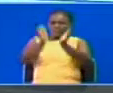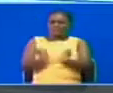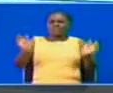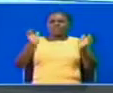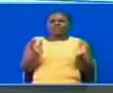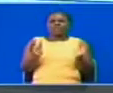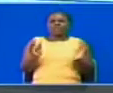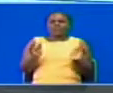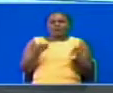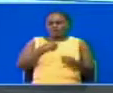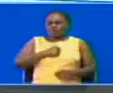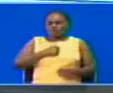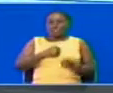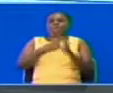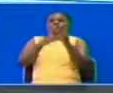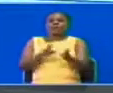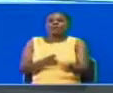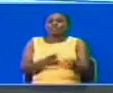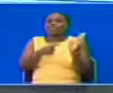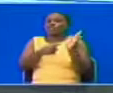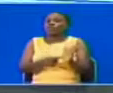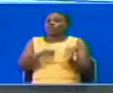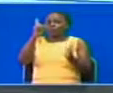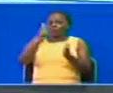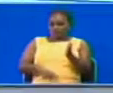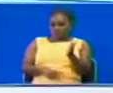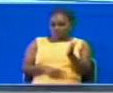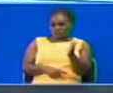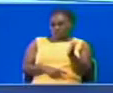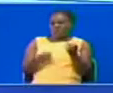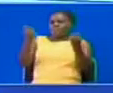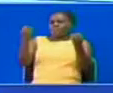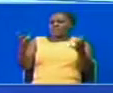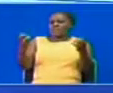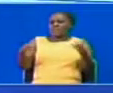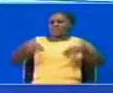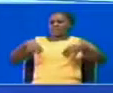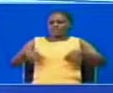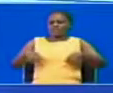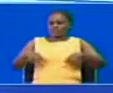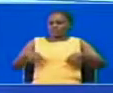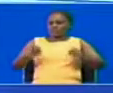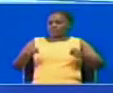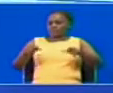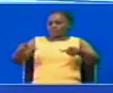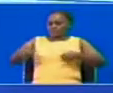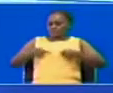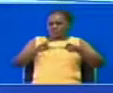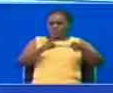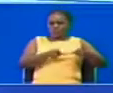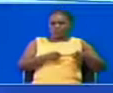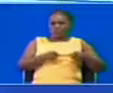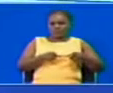of this audit conducted by the Commission for University Education. Thousands of diplomas could be recalled. These are some